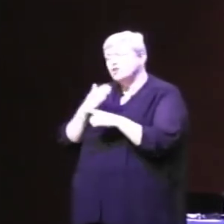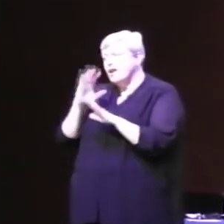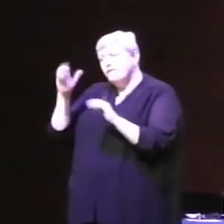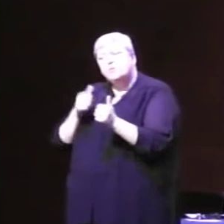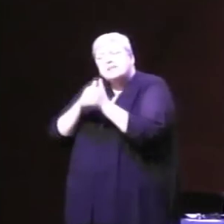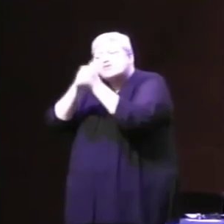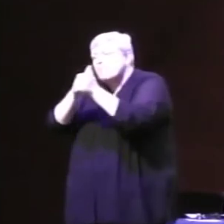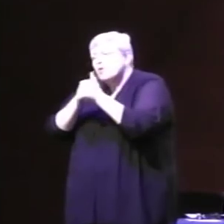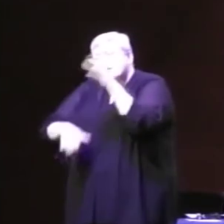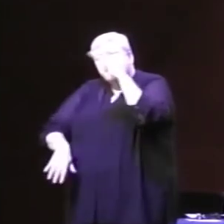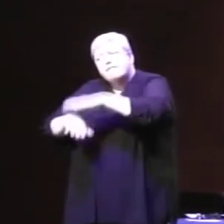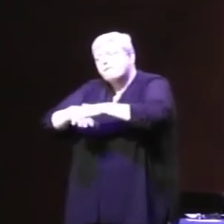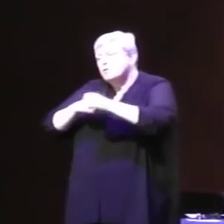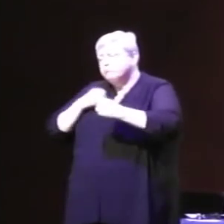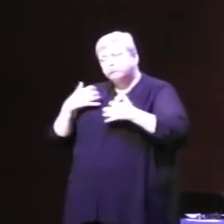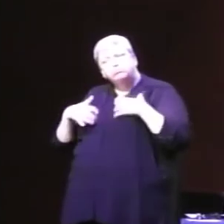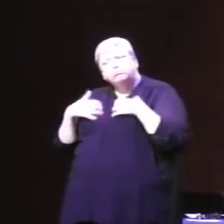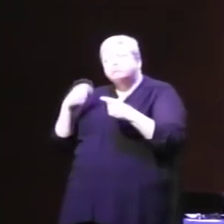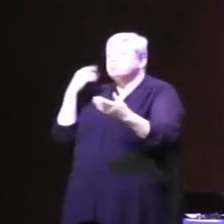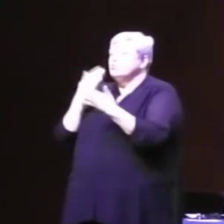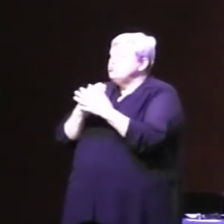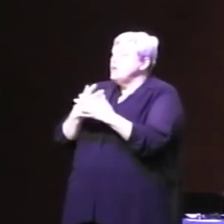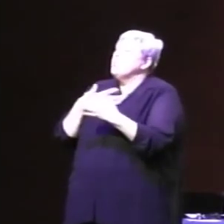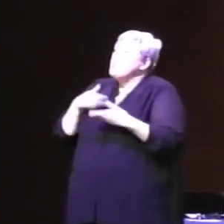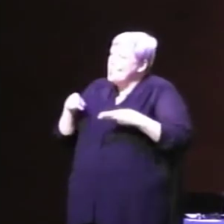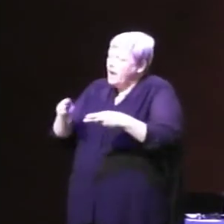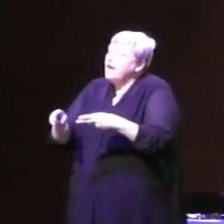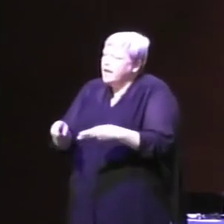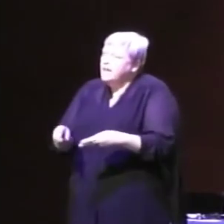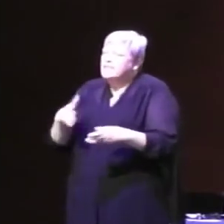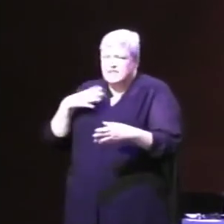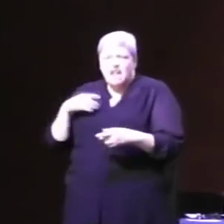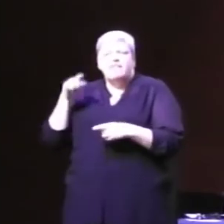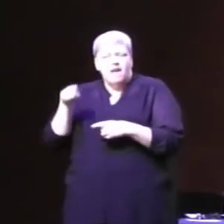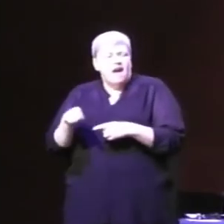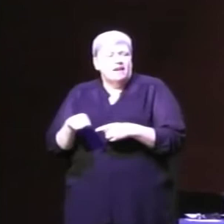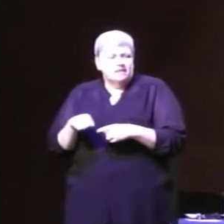a wholehearted, vigorous and very real manner. We need that.